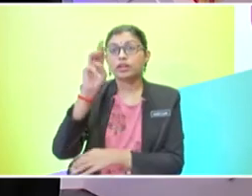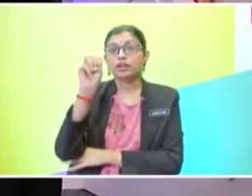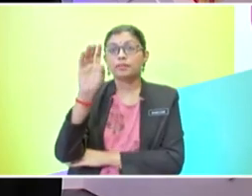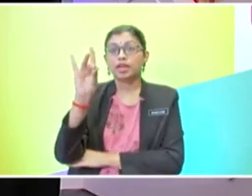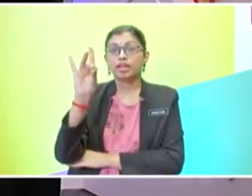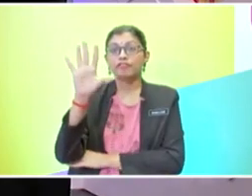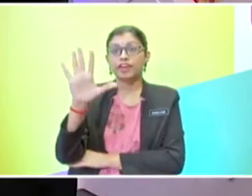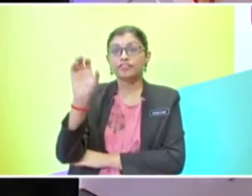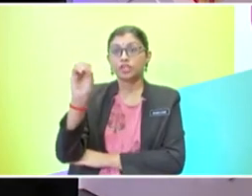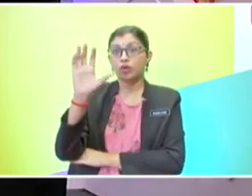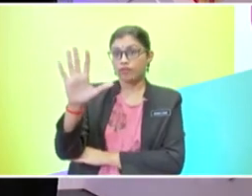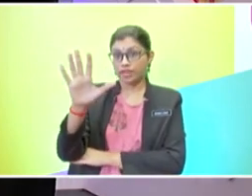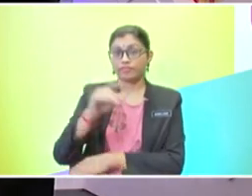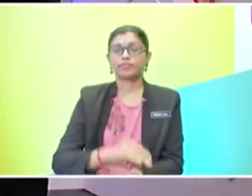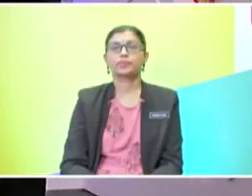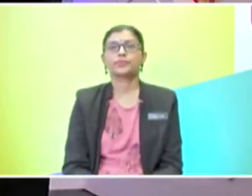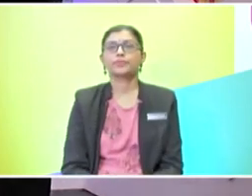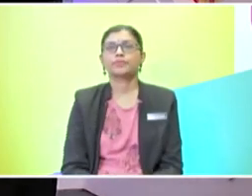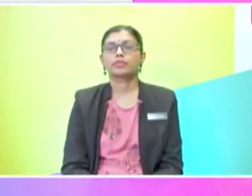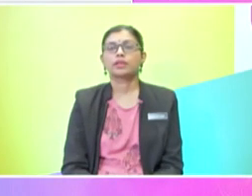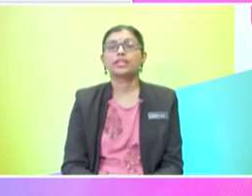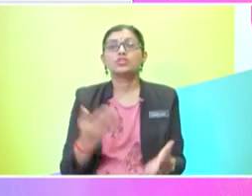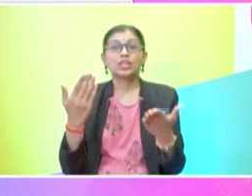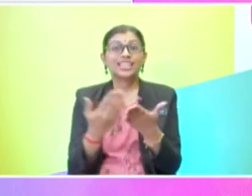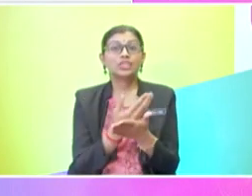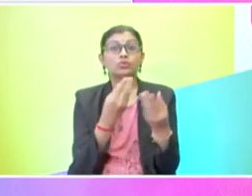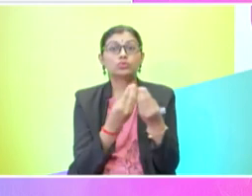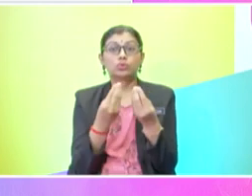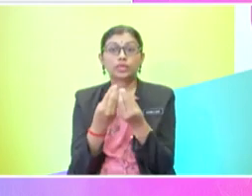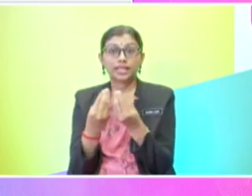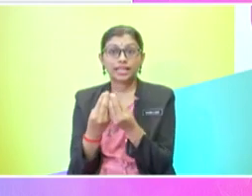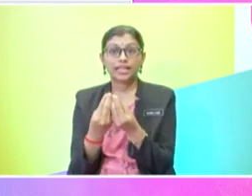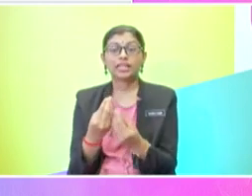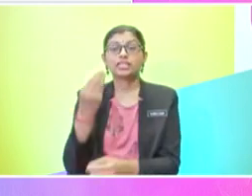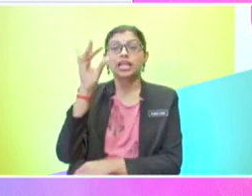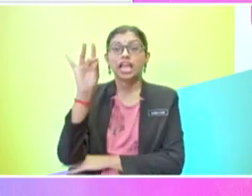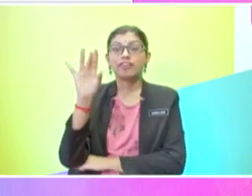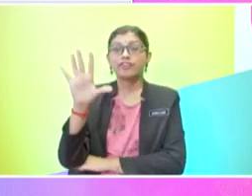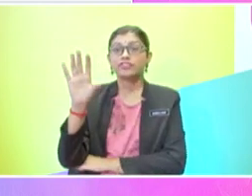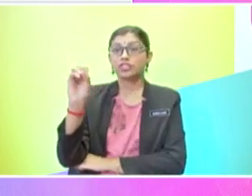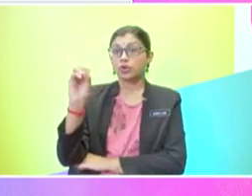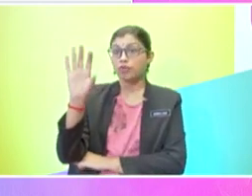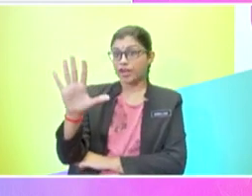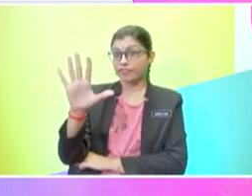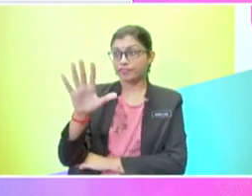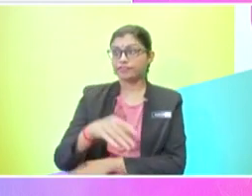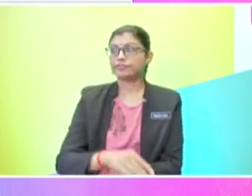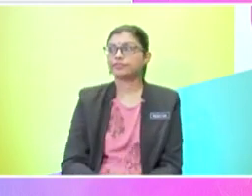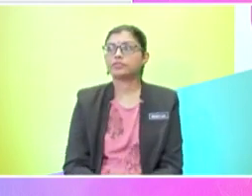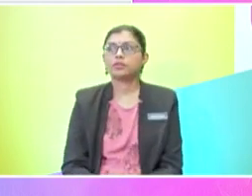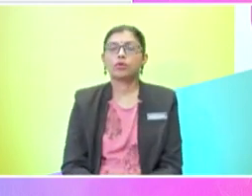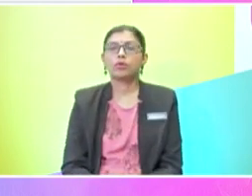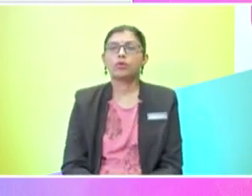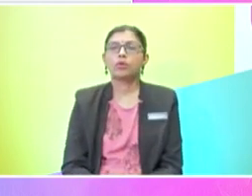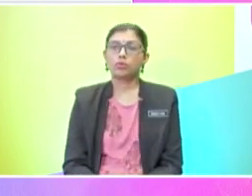okay, so for after the discount 30%, the new total is 8,505. And here we have another step, okay? The